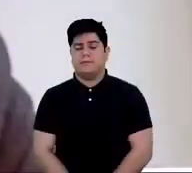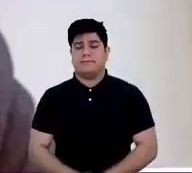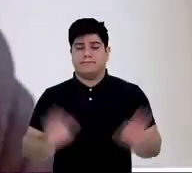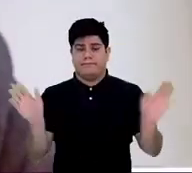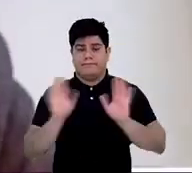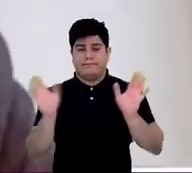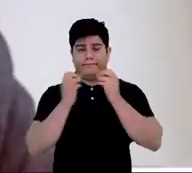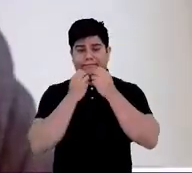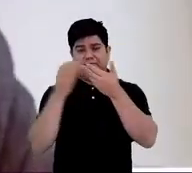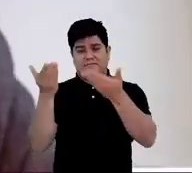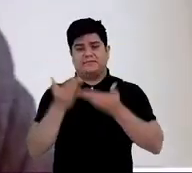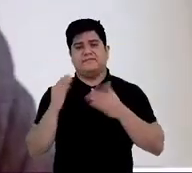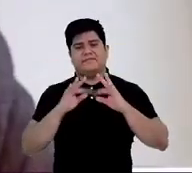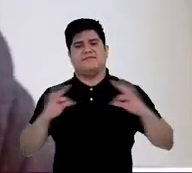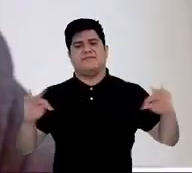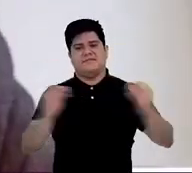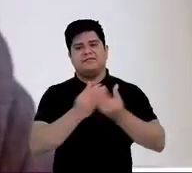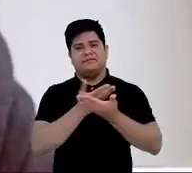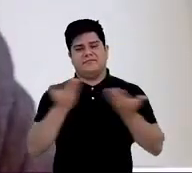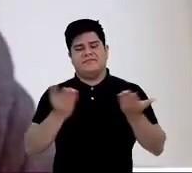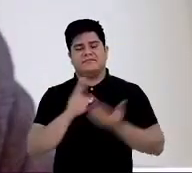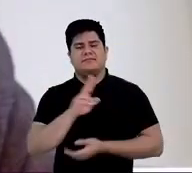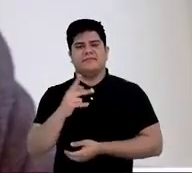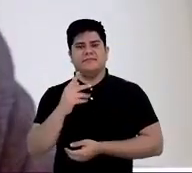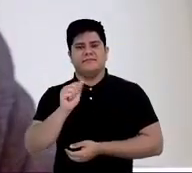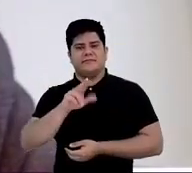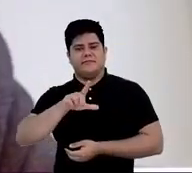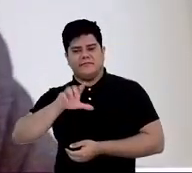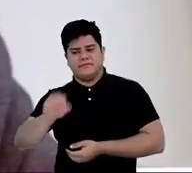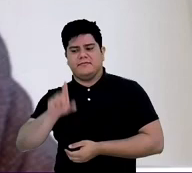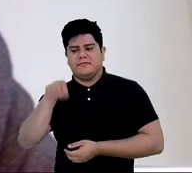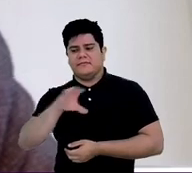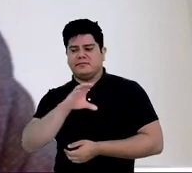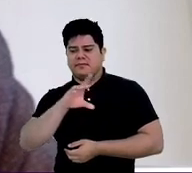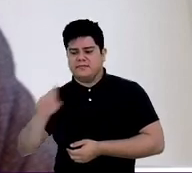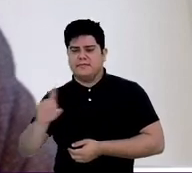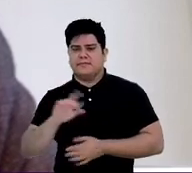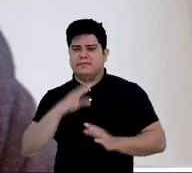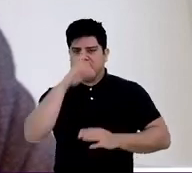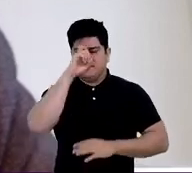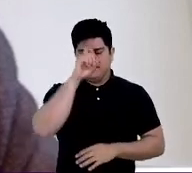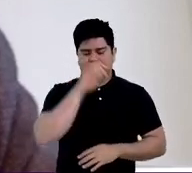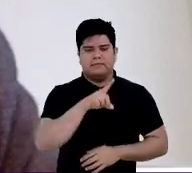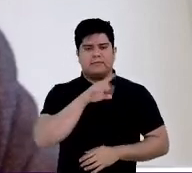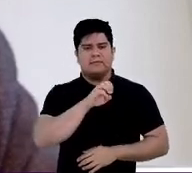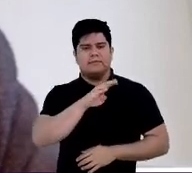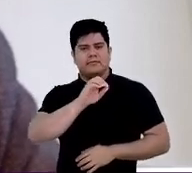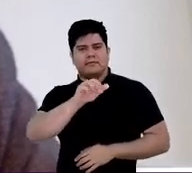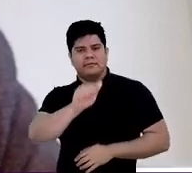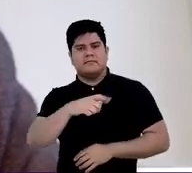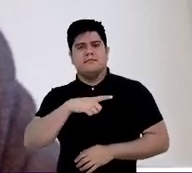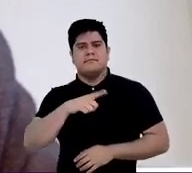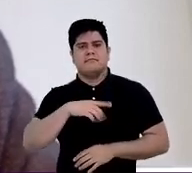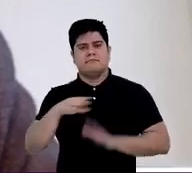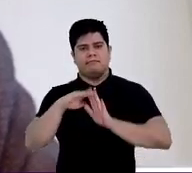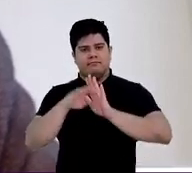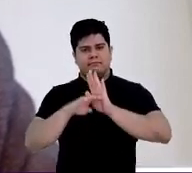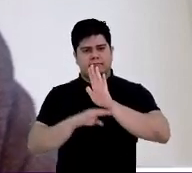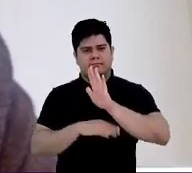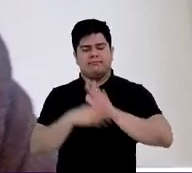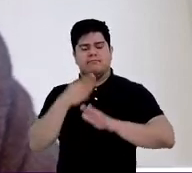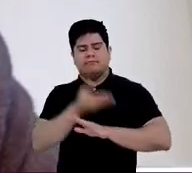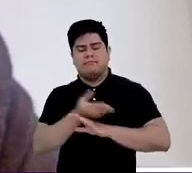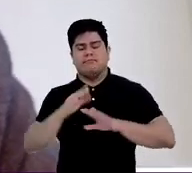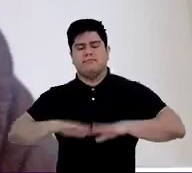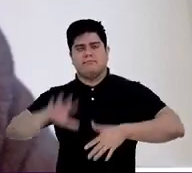Olá, bem-vindo a todos. Eu sou o Paulo Renato, eu sou o coordenador da Clínica de Dor do Programa de Gerenciamento de Dor do Américas